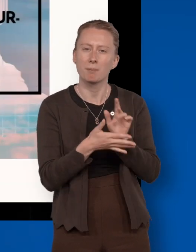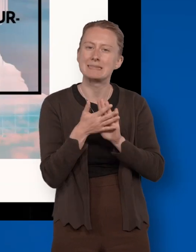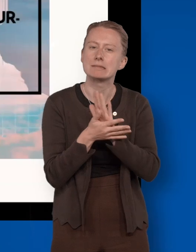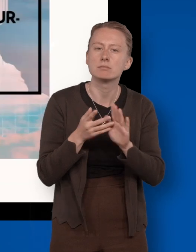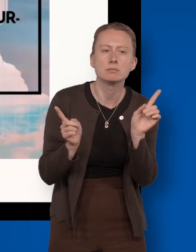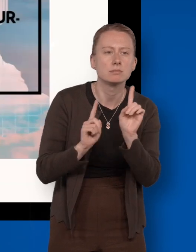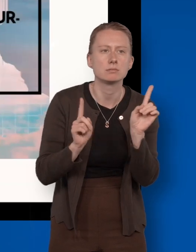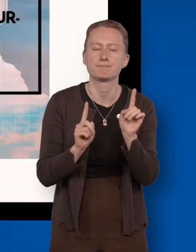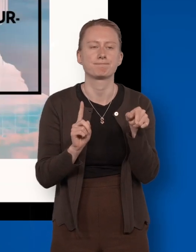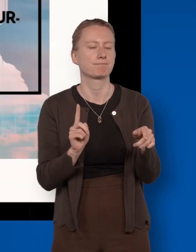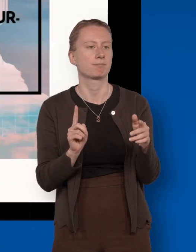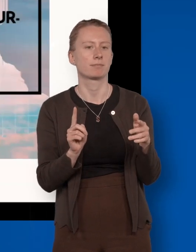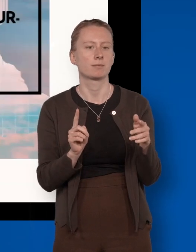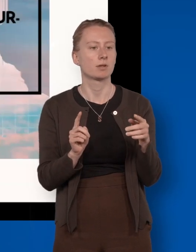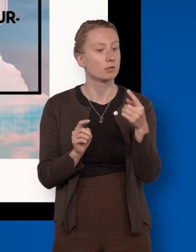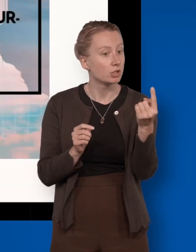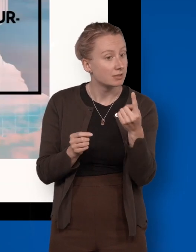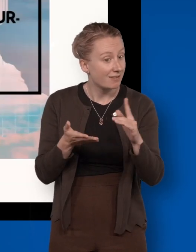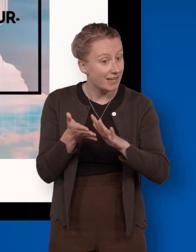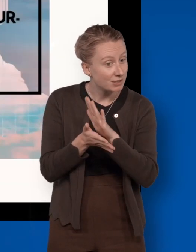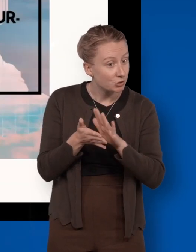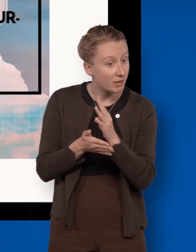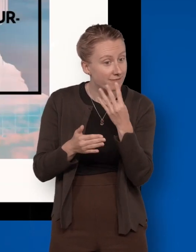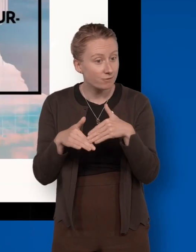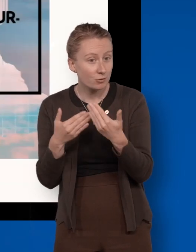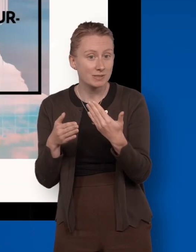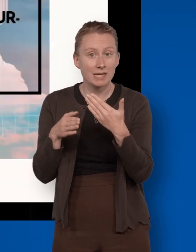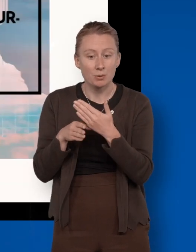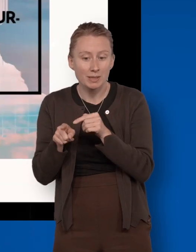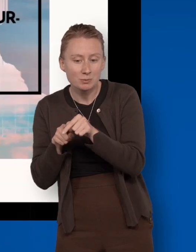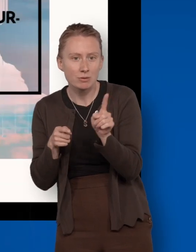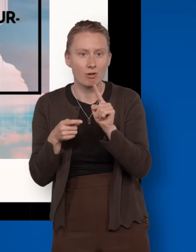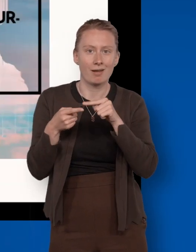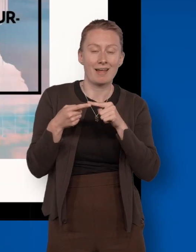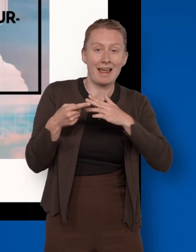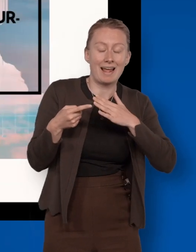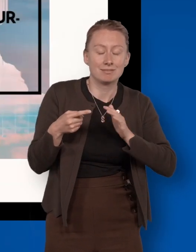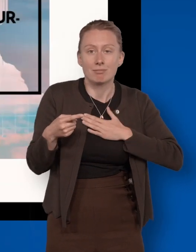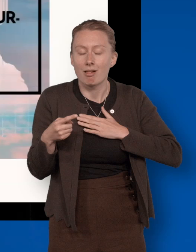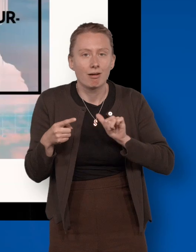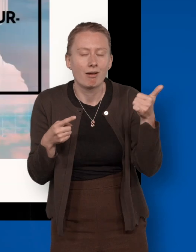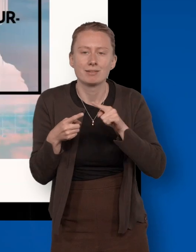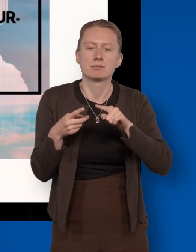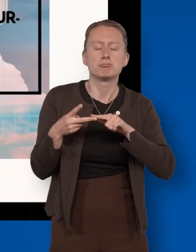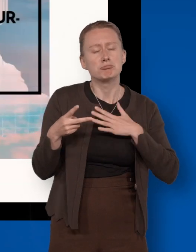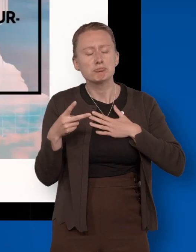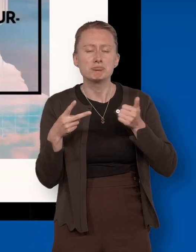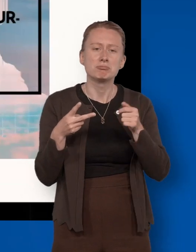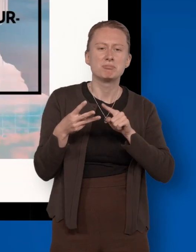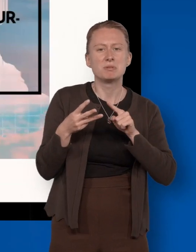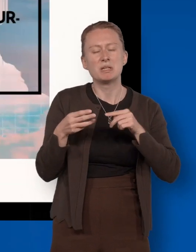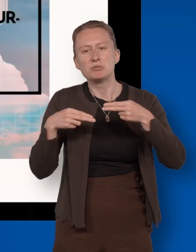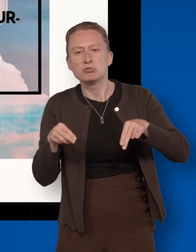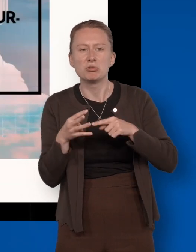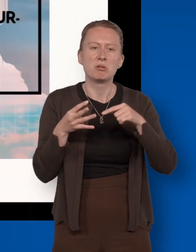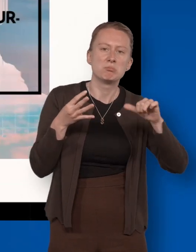how did you enjoy the 4-day working week? I really liked it. I liked it. I'm neutral, etc. But using Scribe, we've been